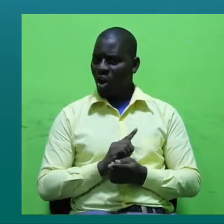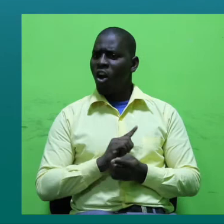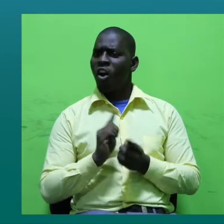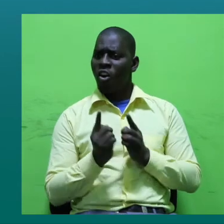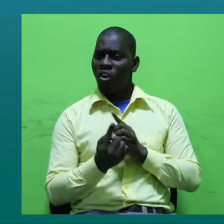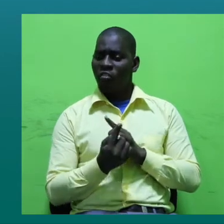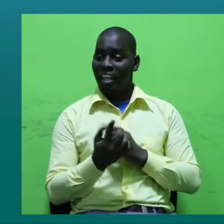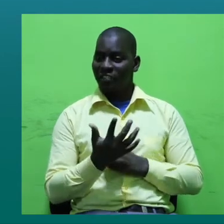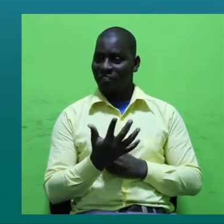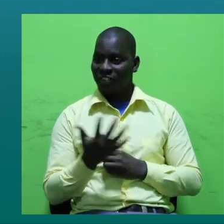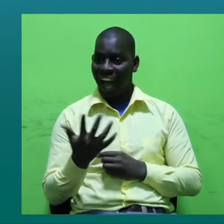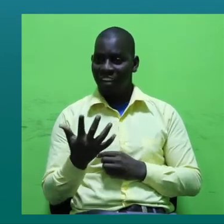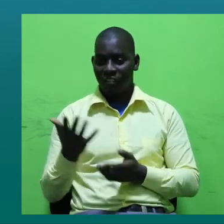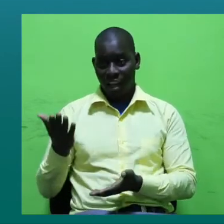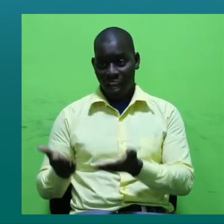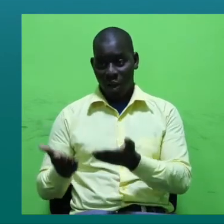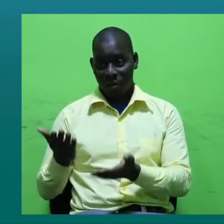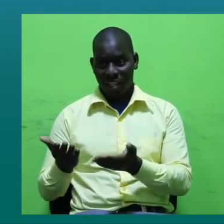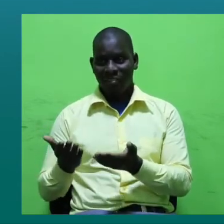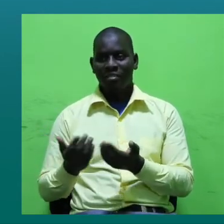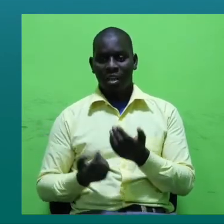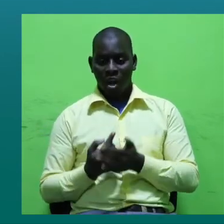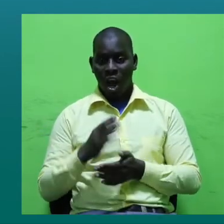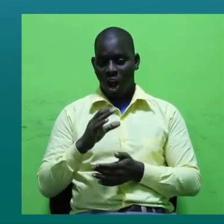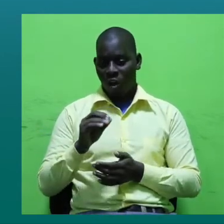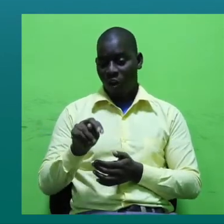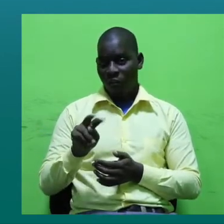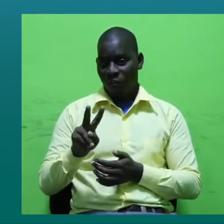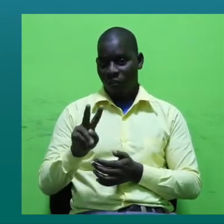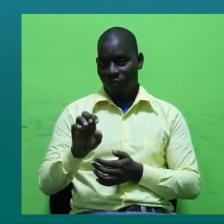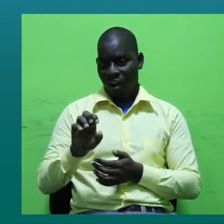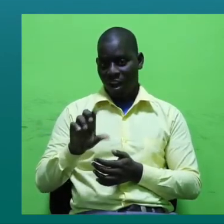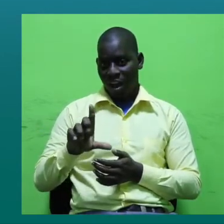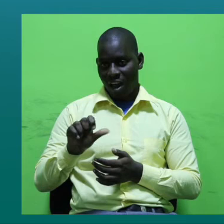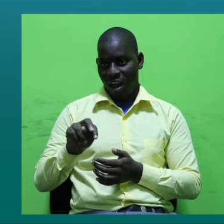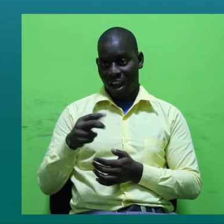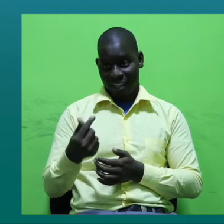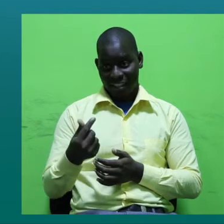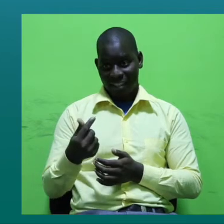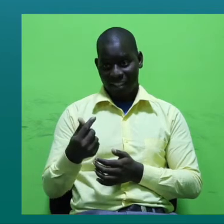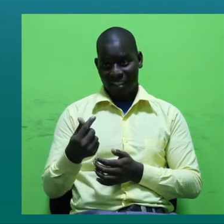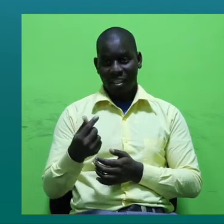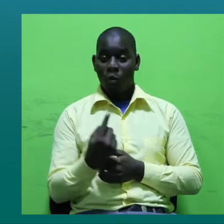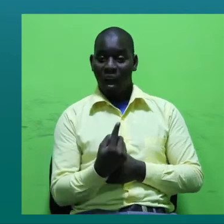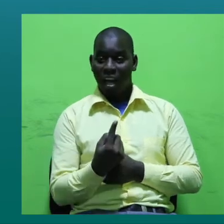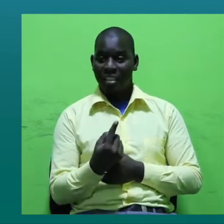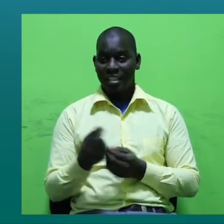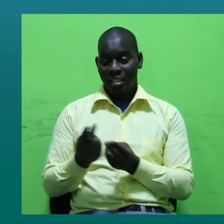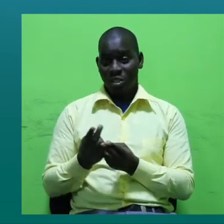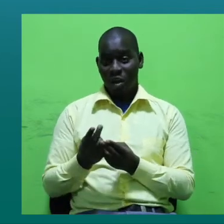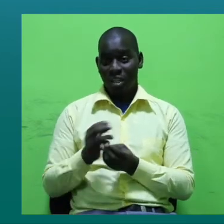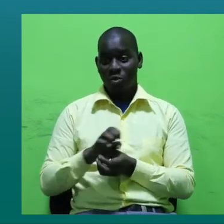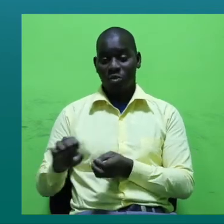Example, convert 5 minutes to seconds. From the conversion, 1 minute is equal to 60 seconds.